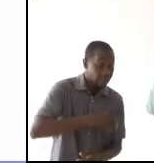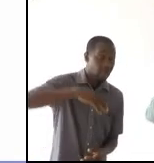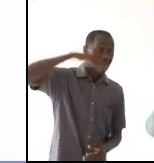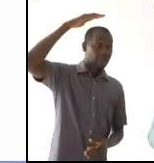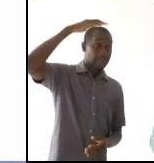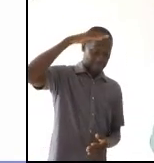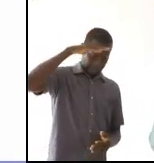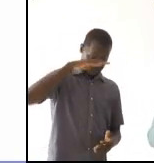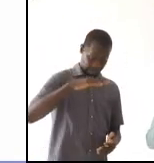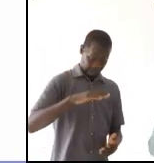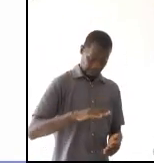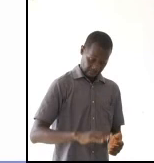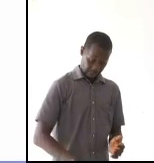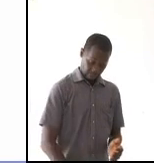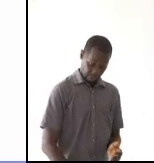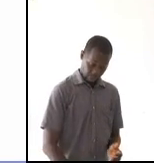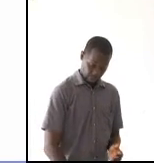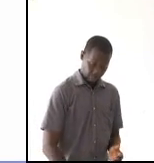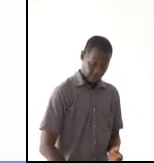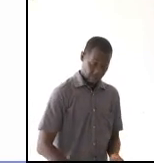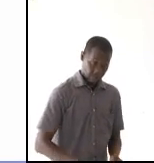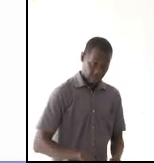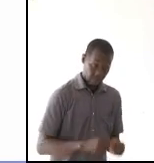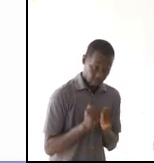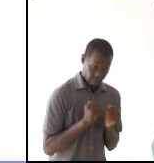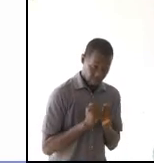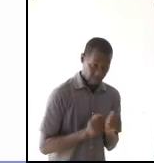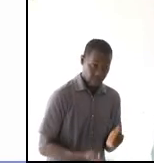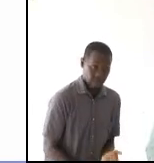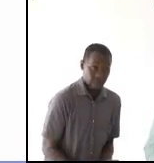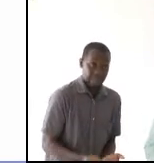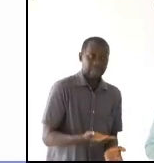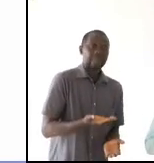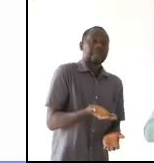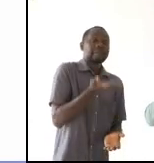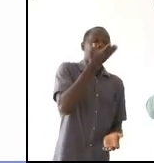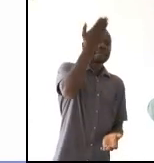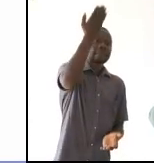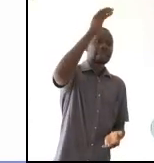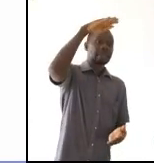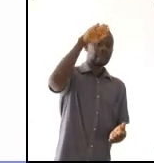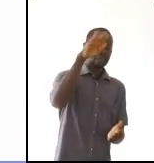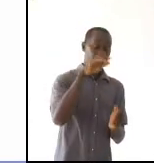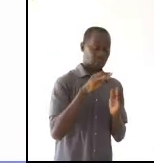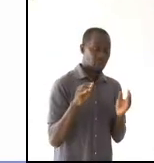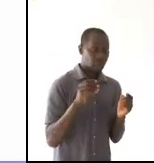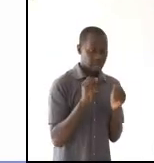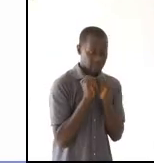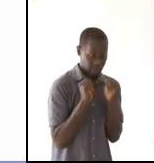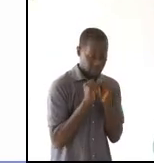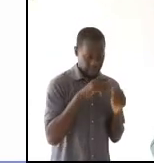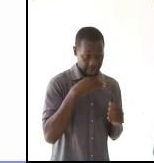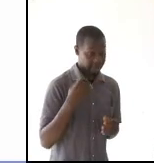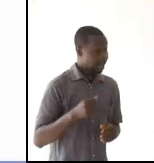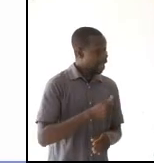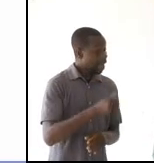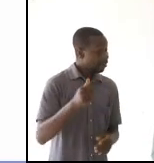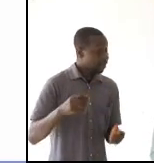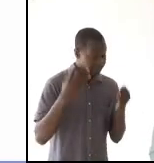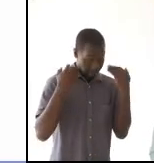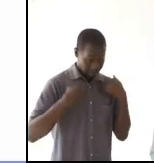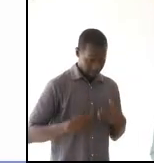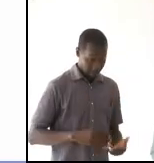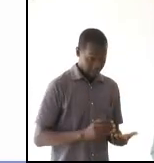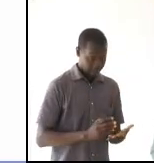and brings it to normal. Your temperature drops, it's too cold, your homeostasis kicks in and brings it to the normal. So every part of the